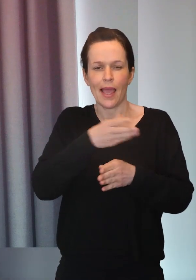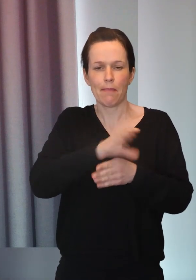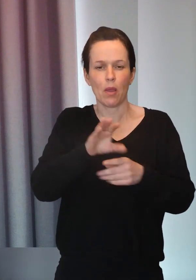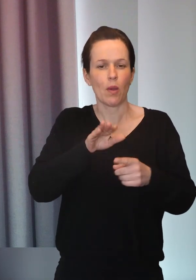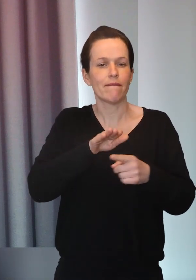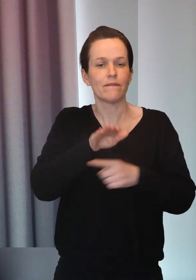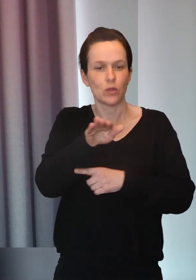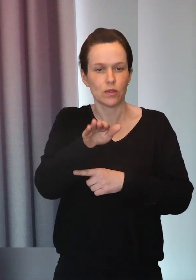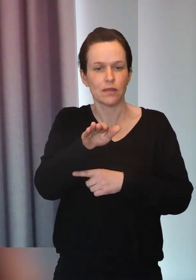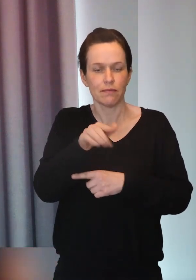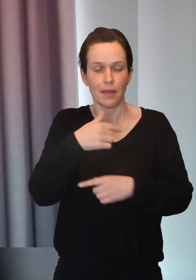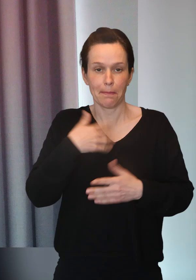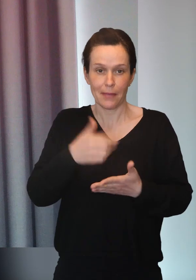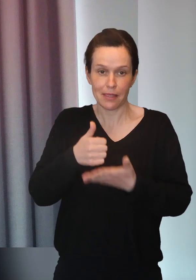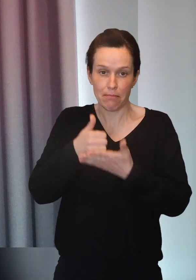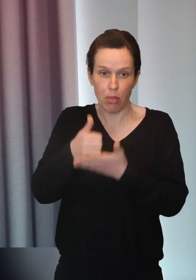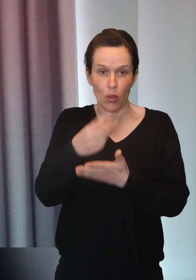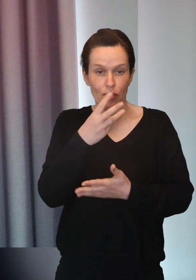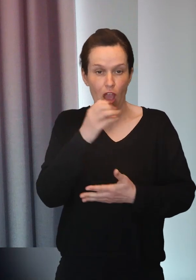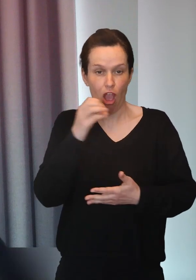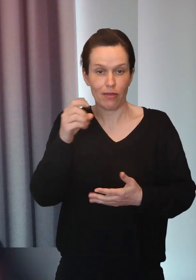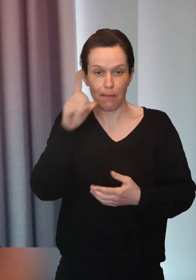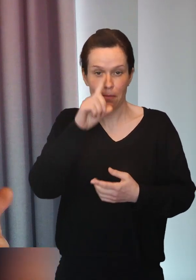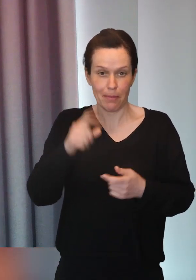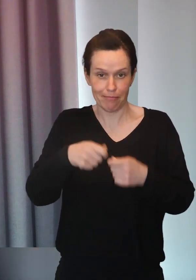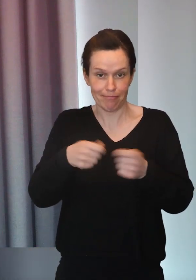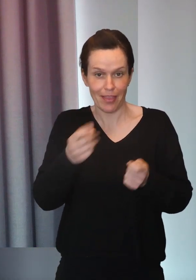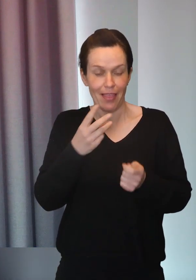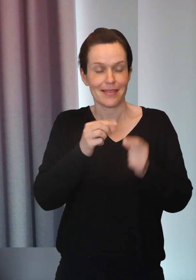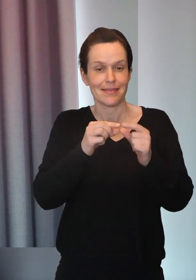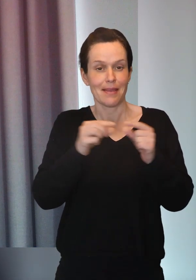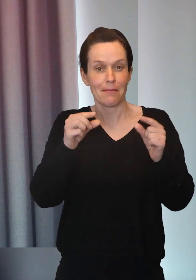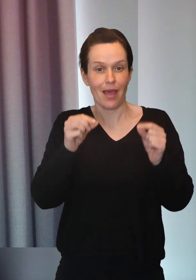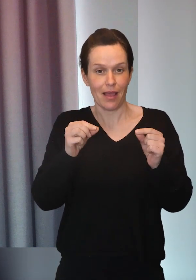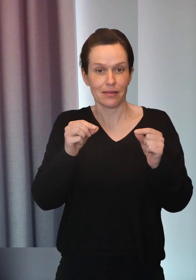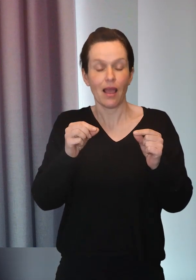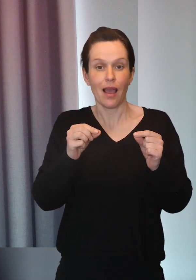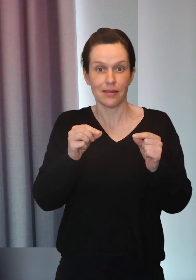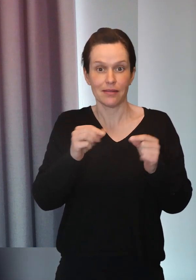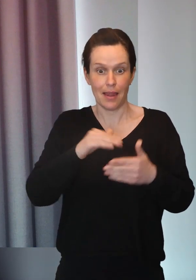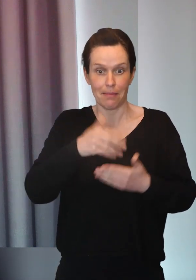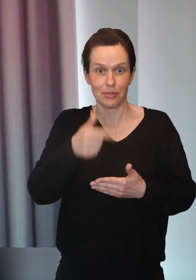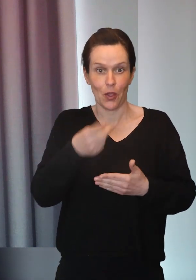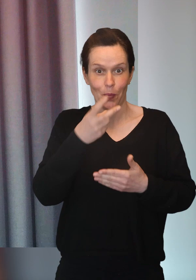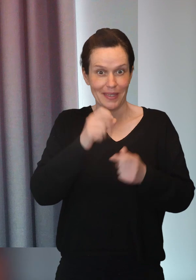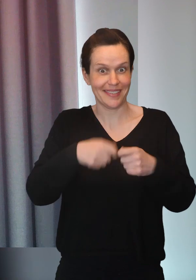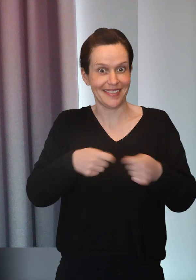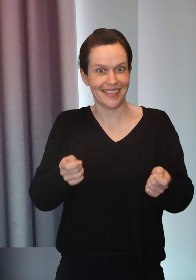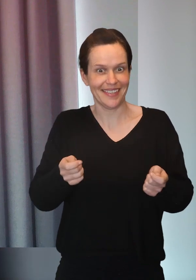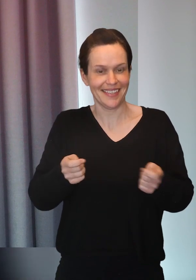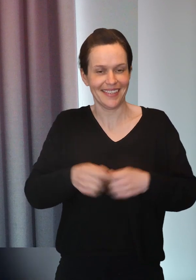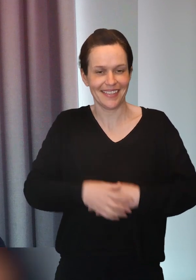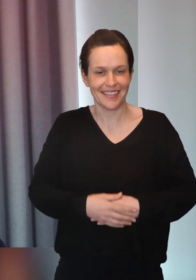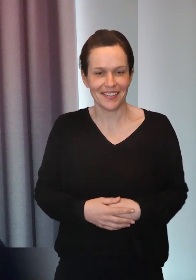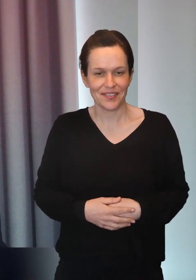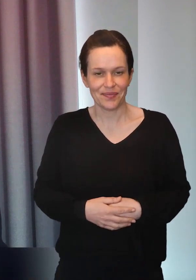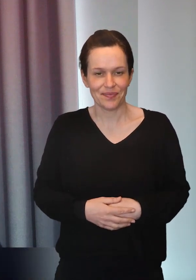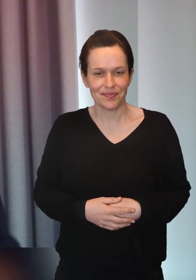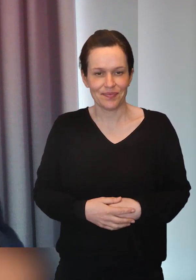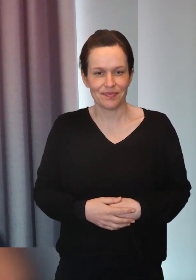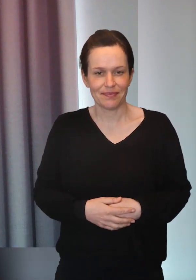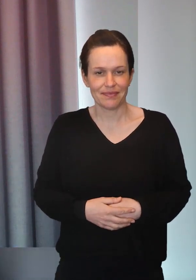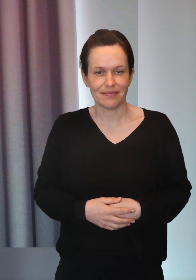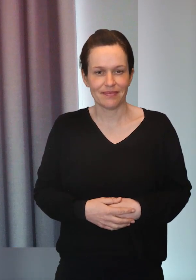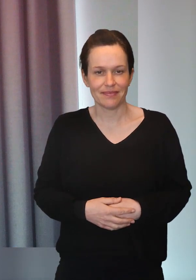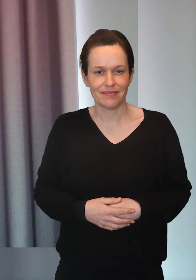digital exclusion. Through Empowering Futures, we have supported 300 people with SIM cards and a further 20